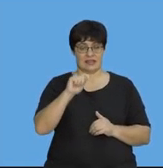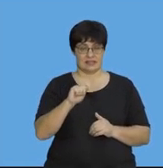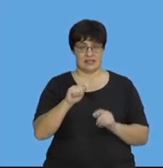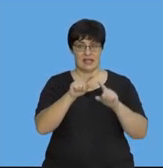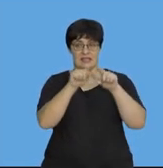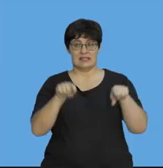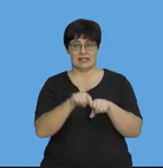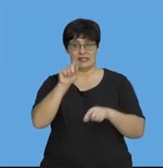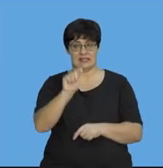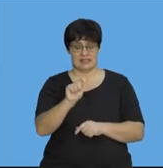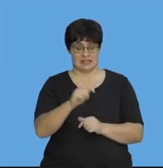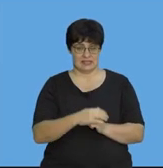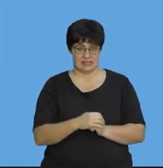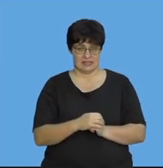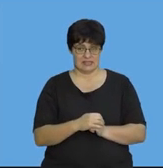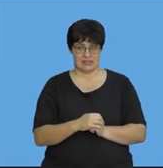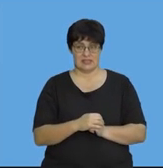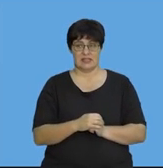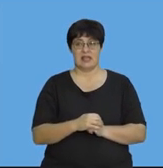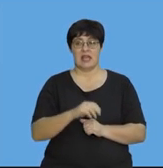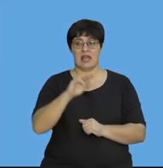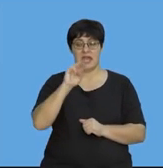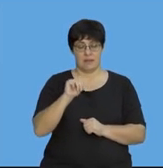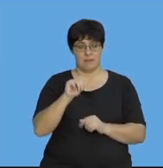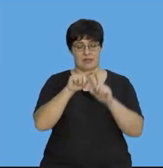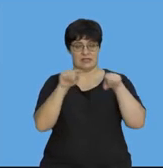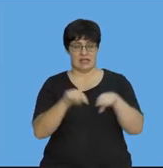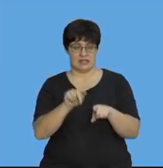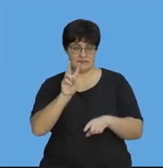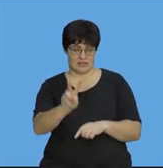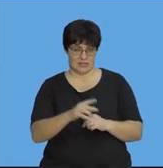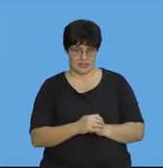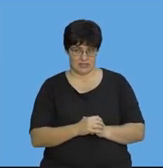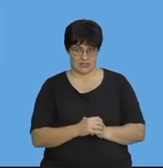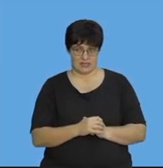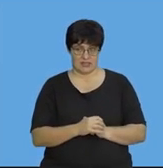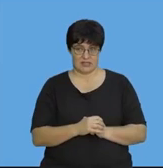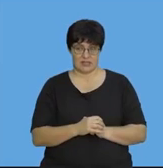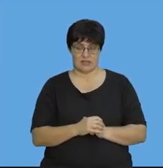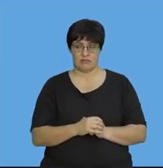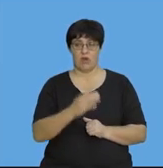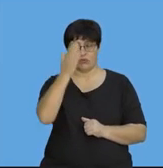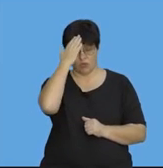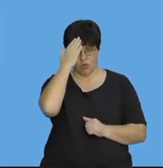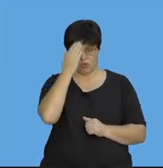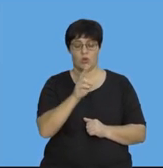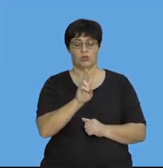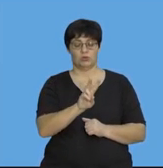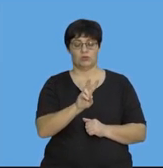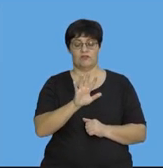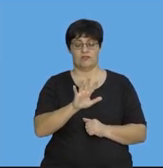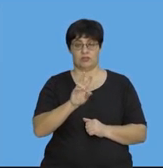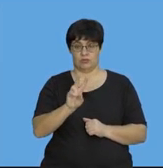T equals M delta V. I know F net delta T, it's